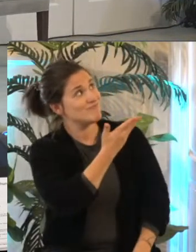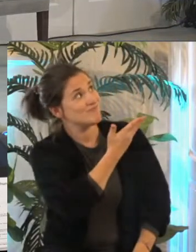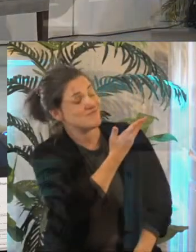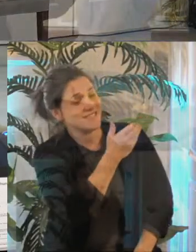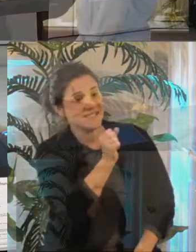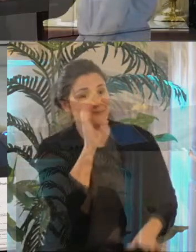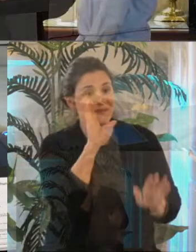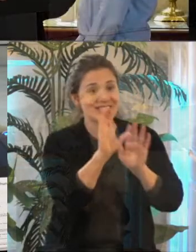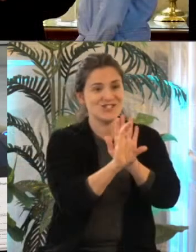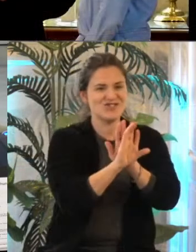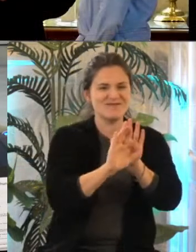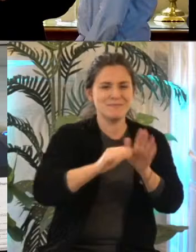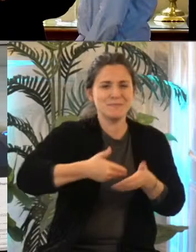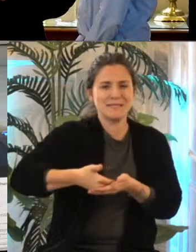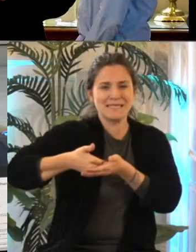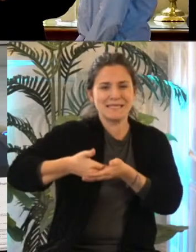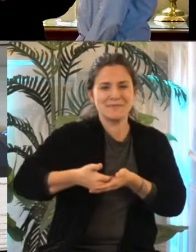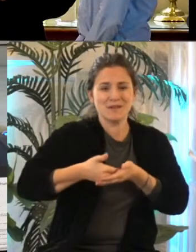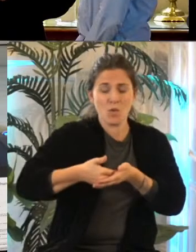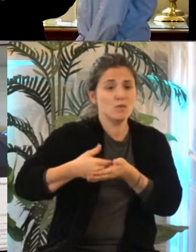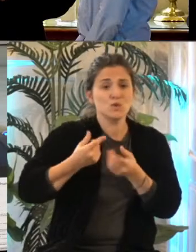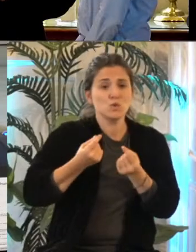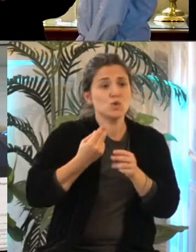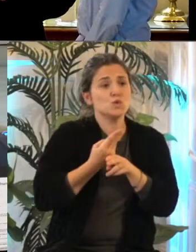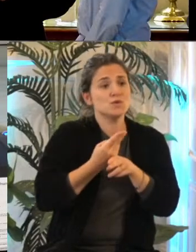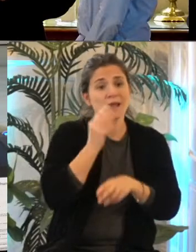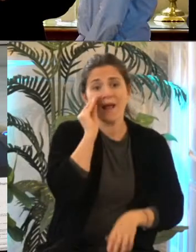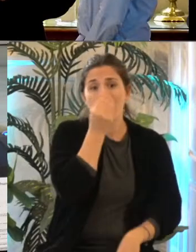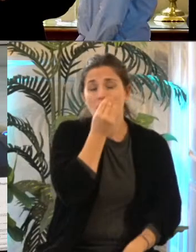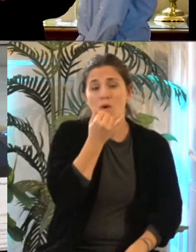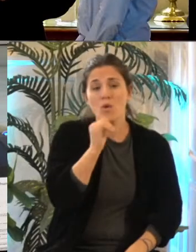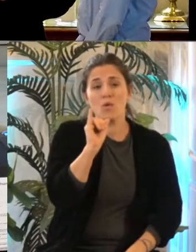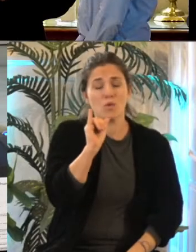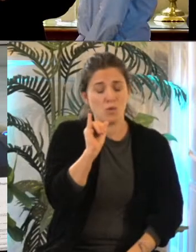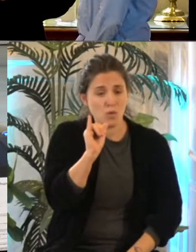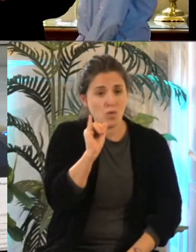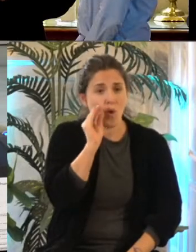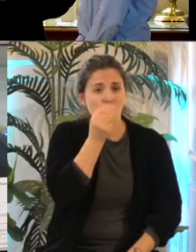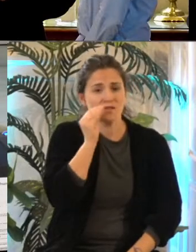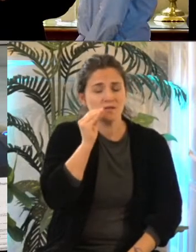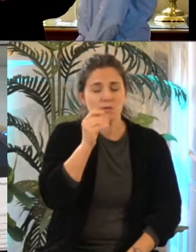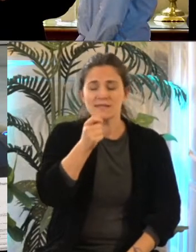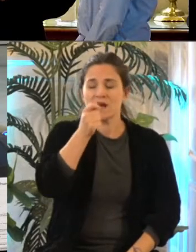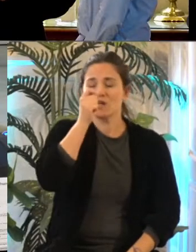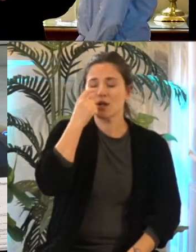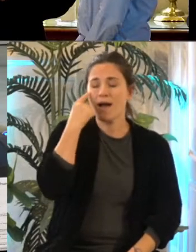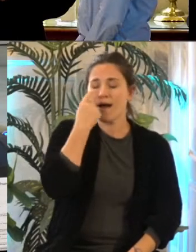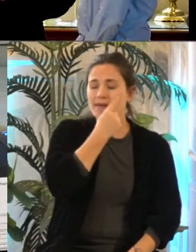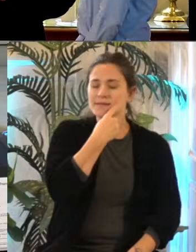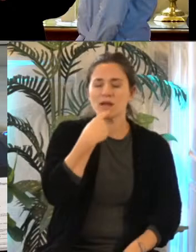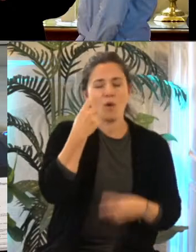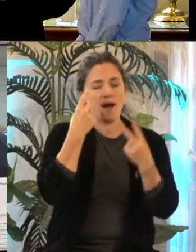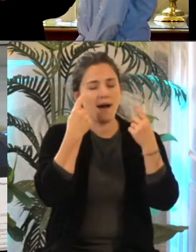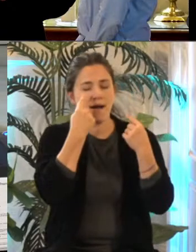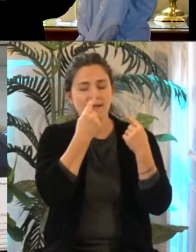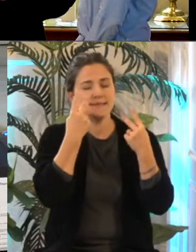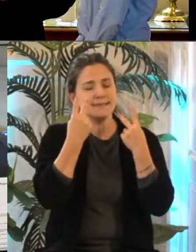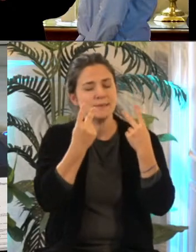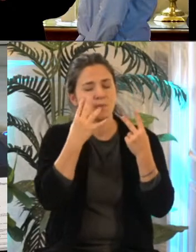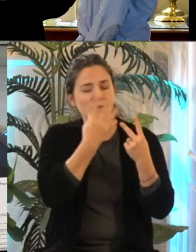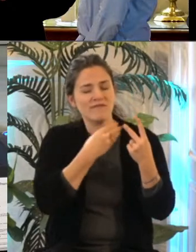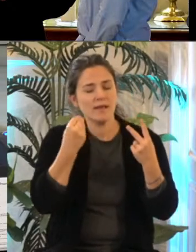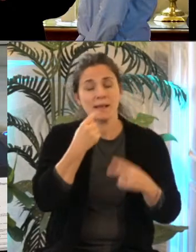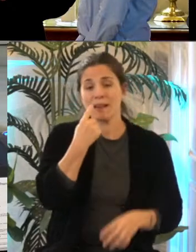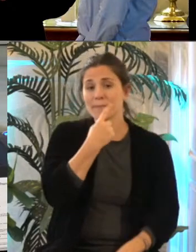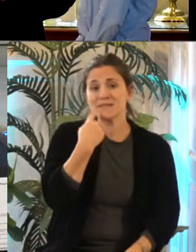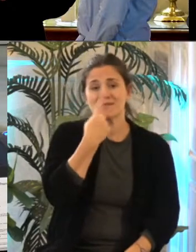baby being dedicated. We use the rose and we touch the child and we say, may your eyes see beauty, may your lips speak truth, may your heart know